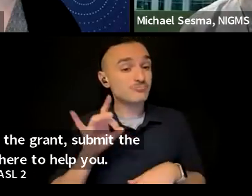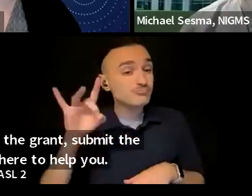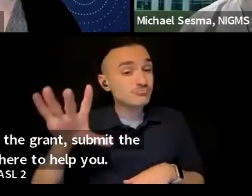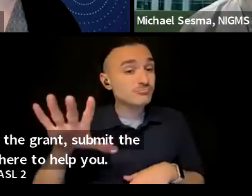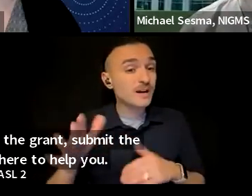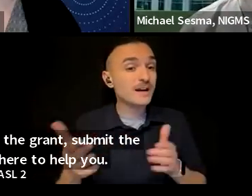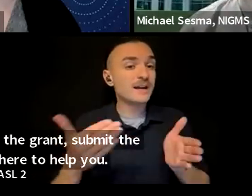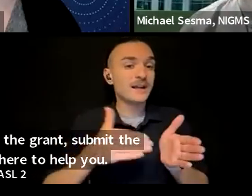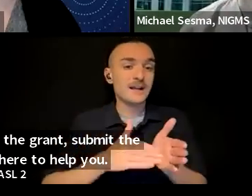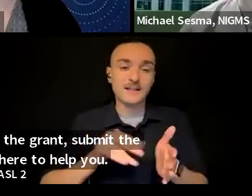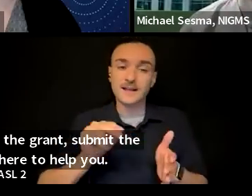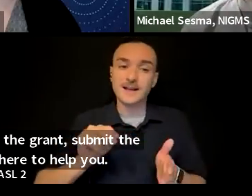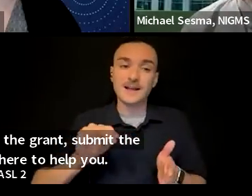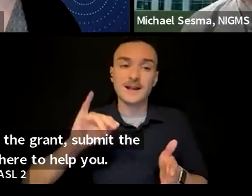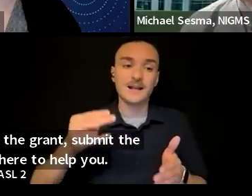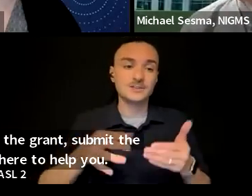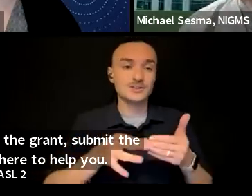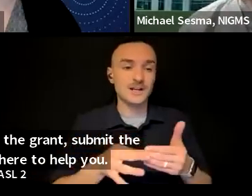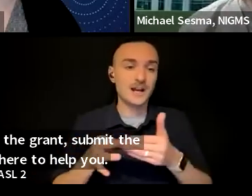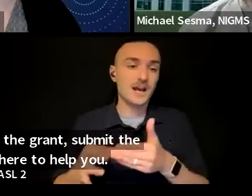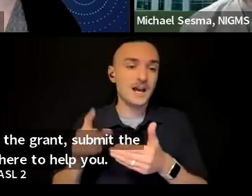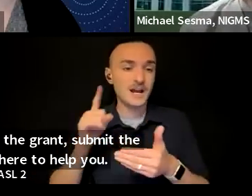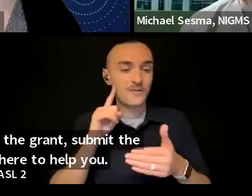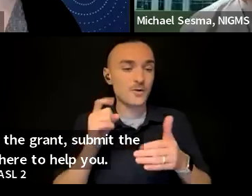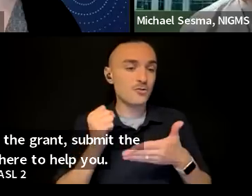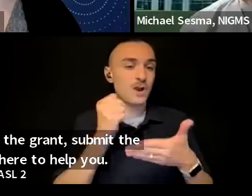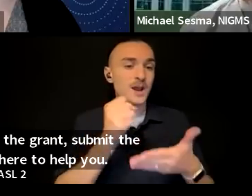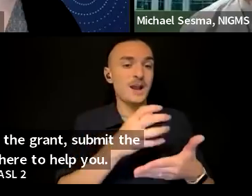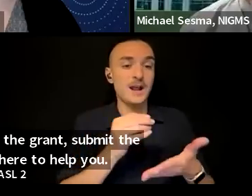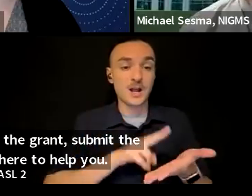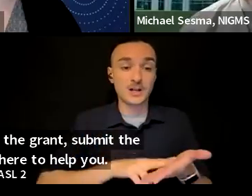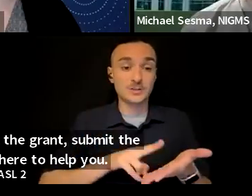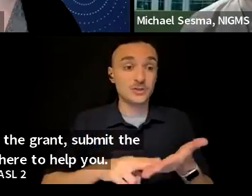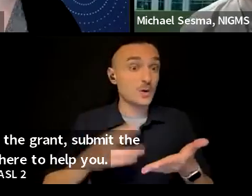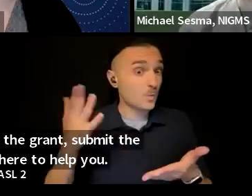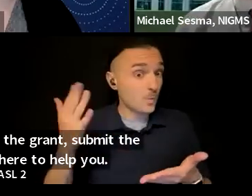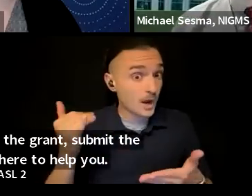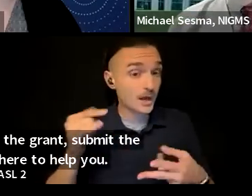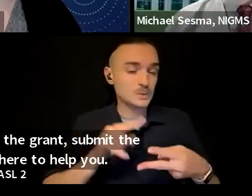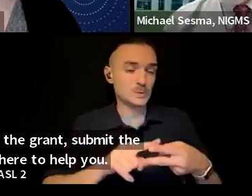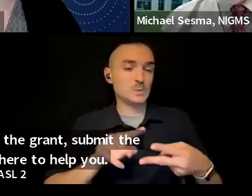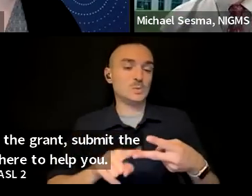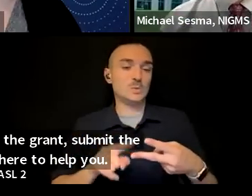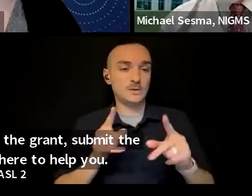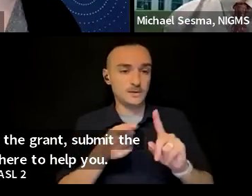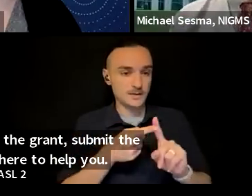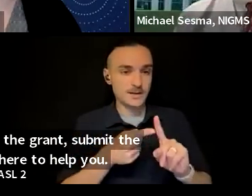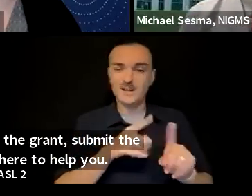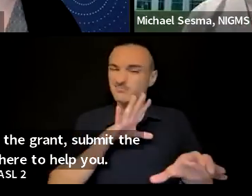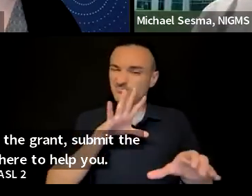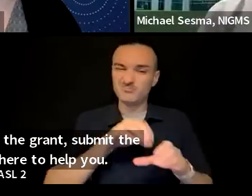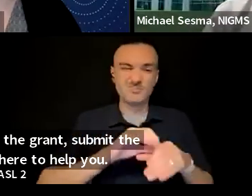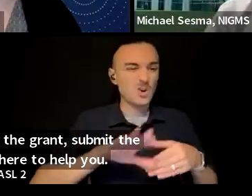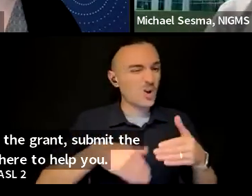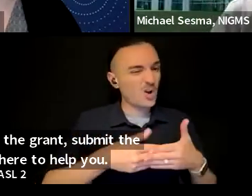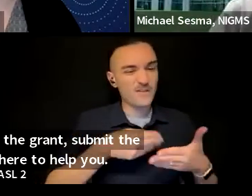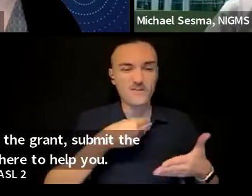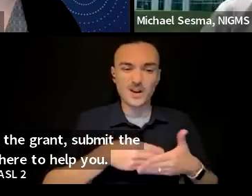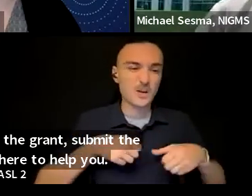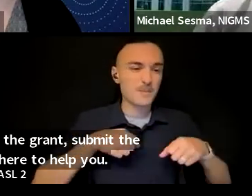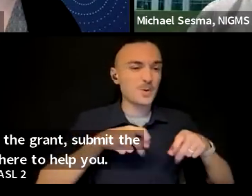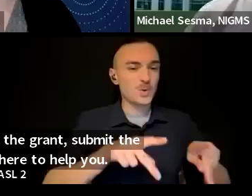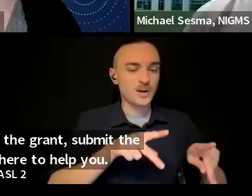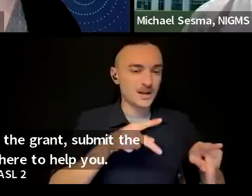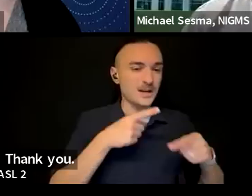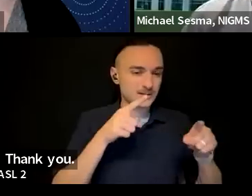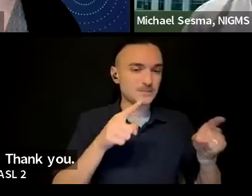NIH Guide for Grants and Contracts, and there's two reasons. One is it has all of the funding opportunity announcements and it explains the science. But the